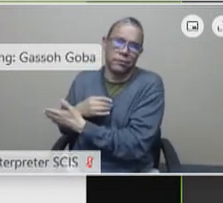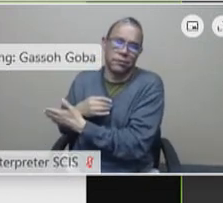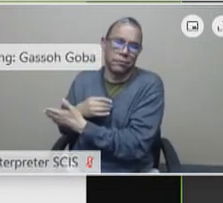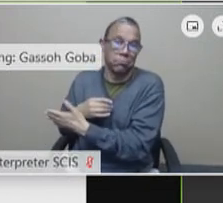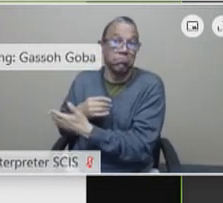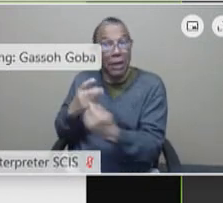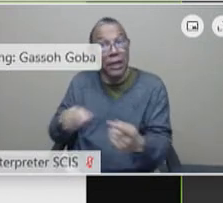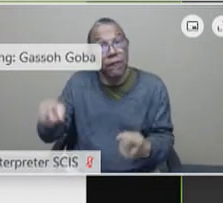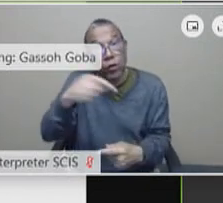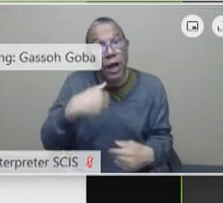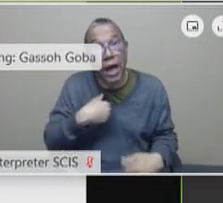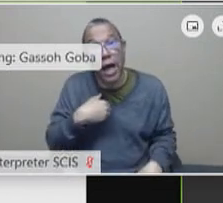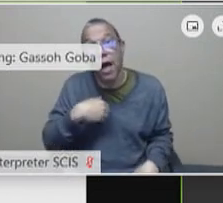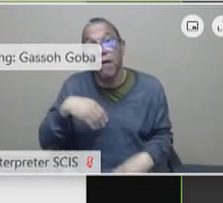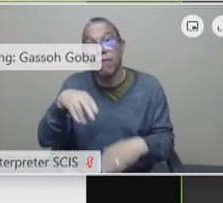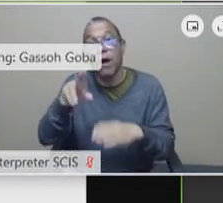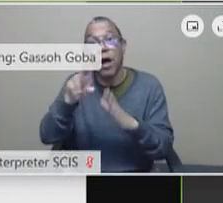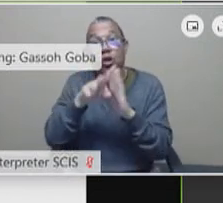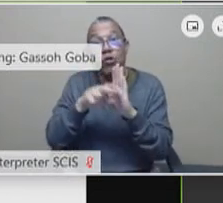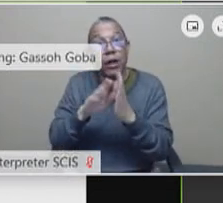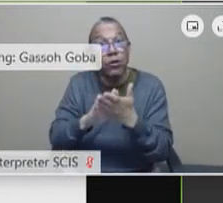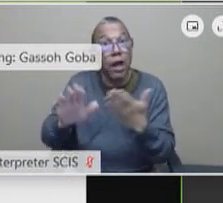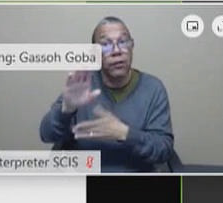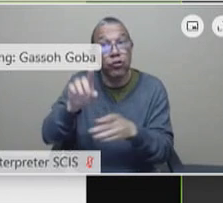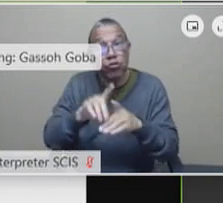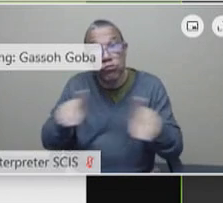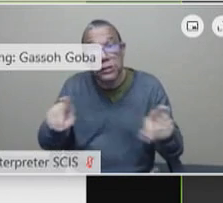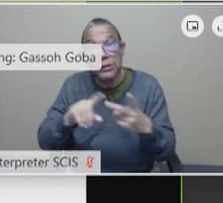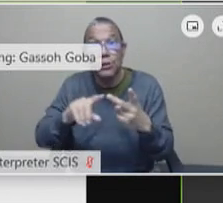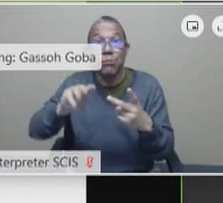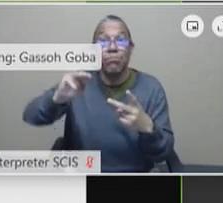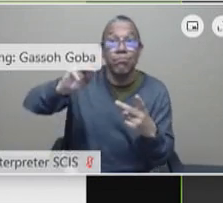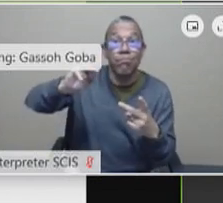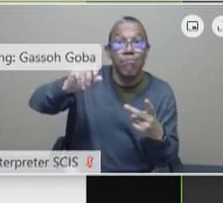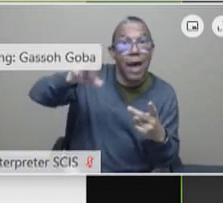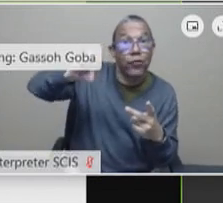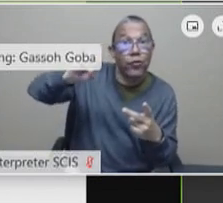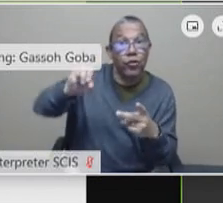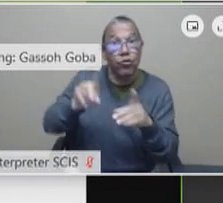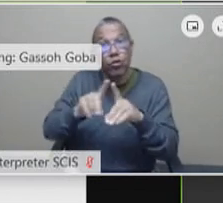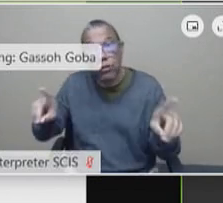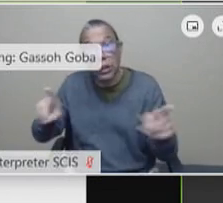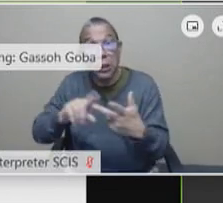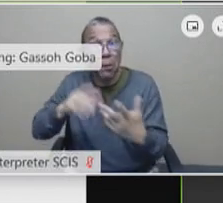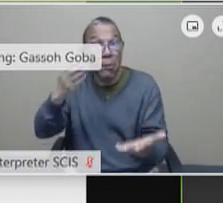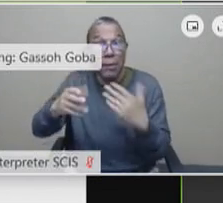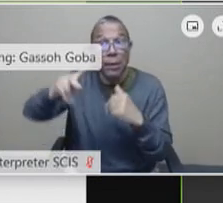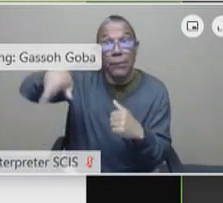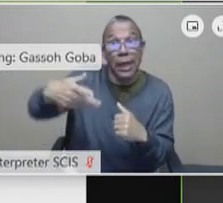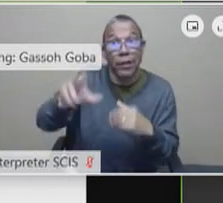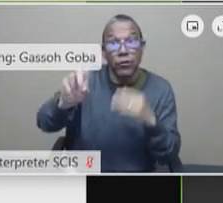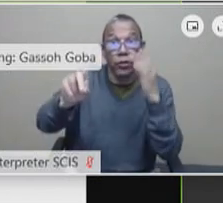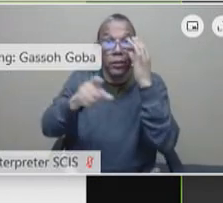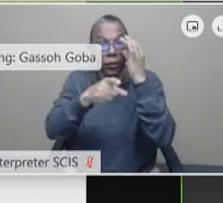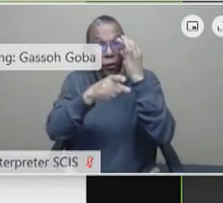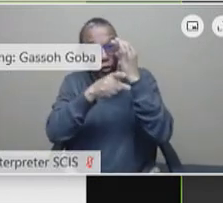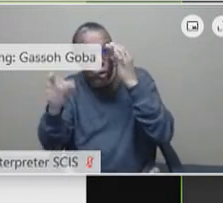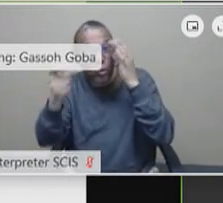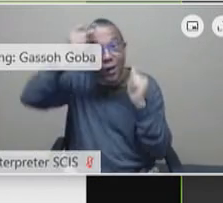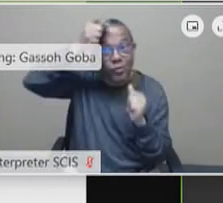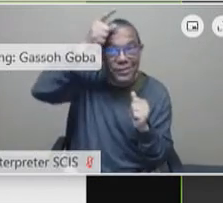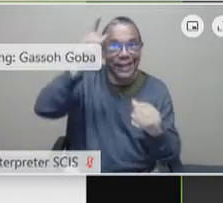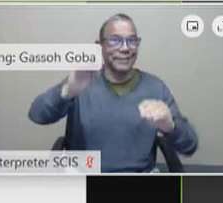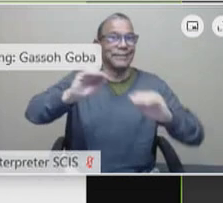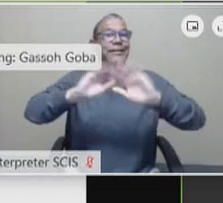undergraduate degrees, master's degrees, even doctorates. You have an understanding of what happens when we